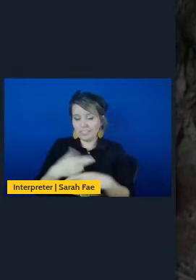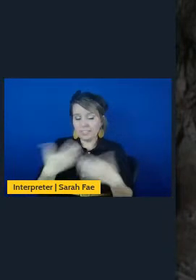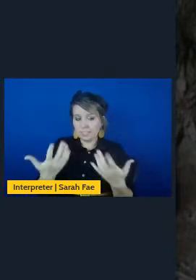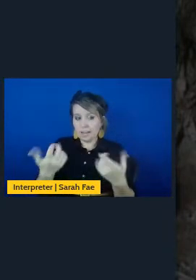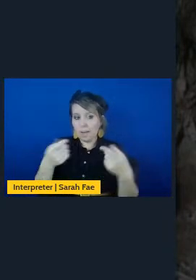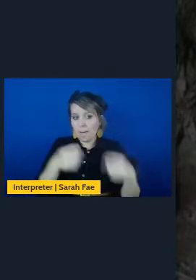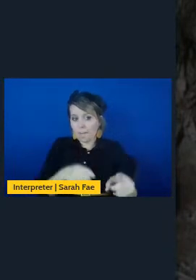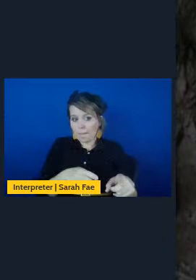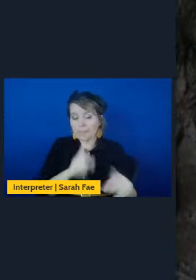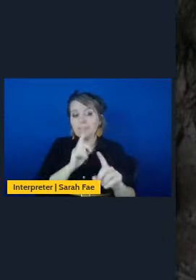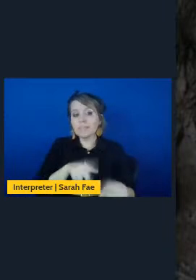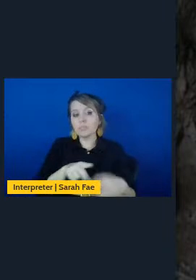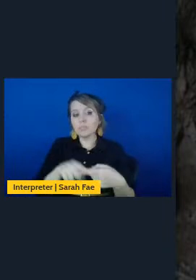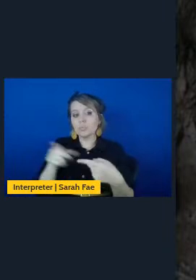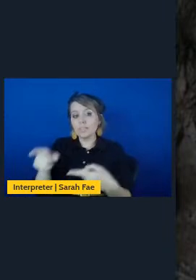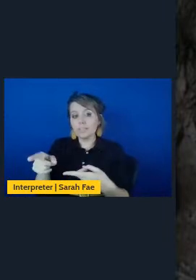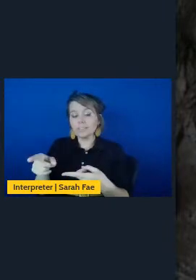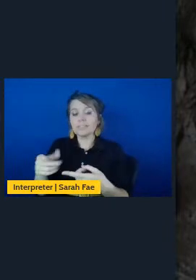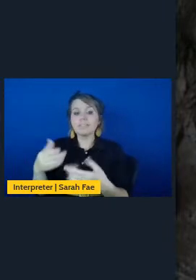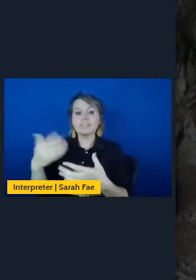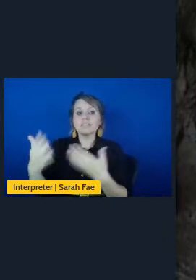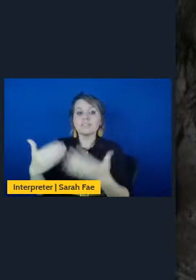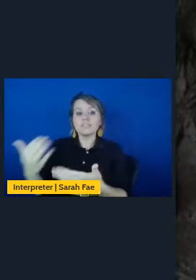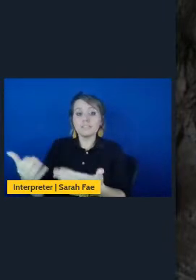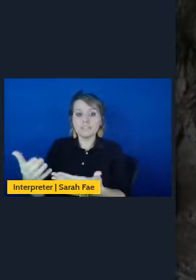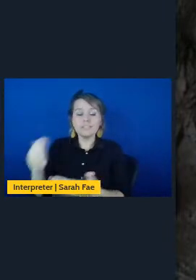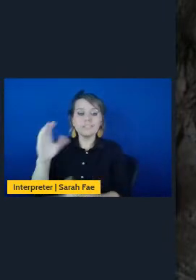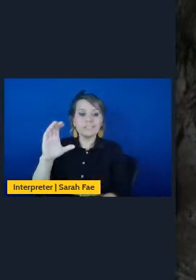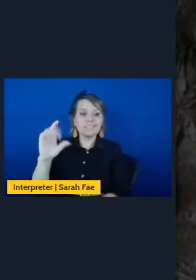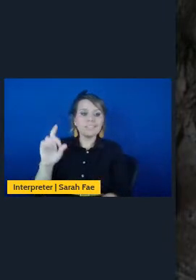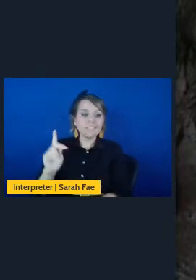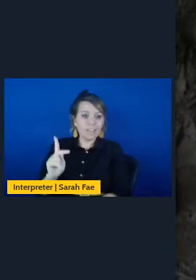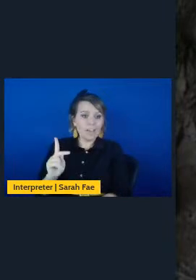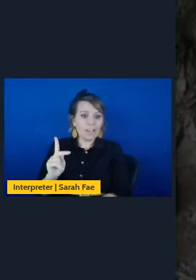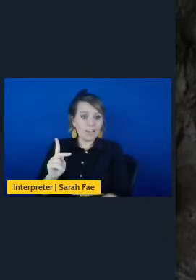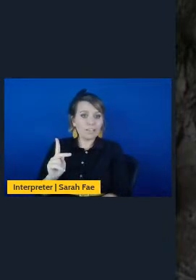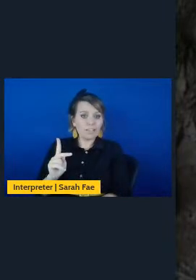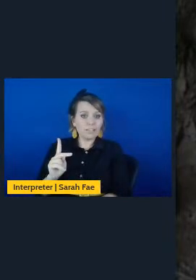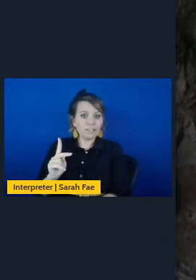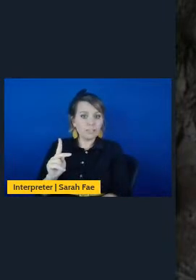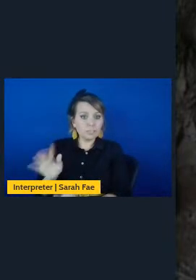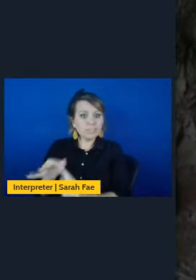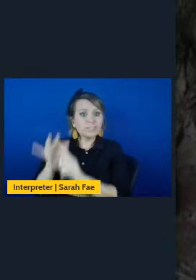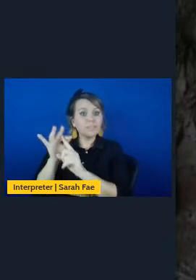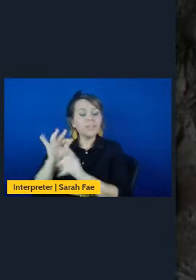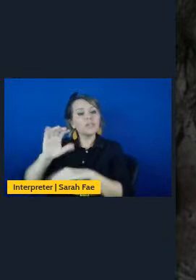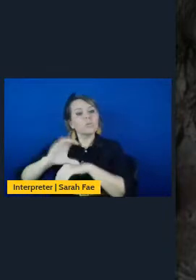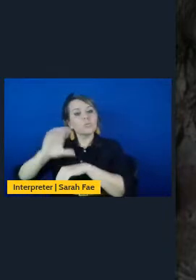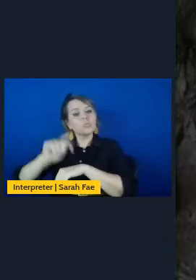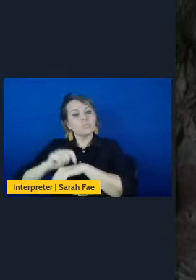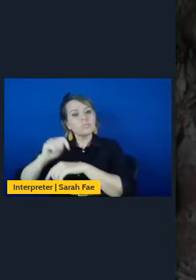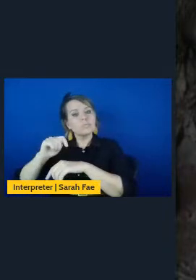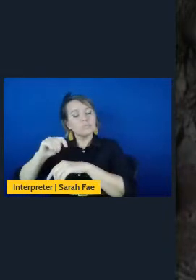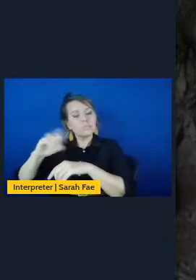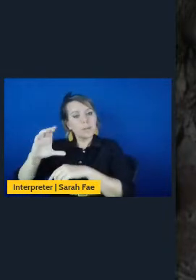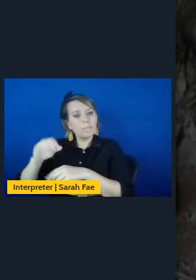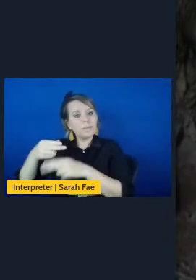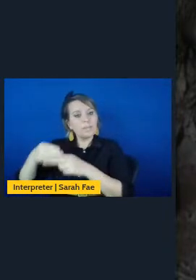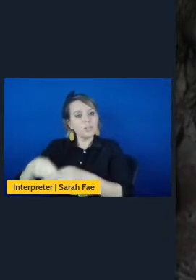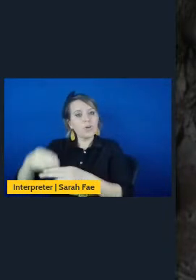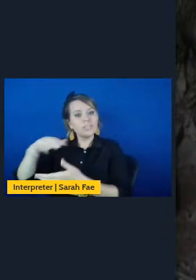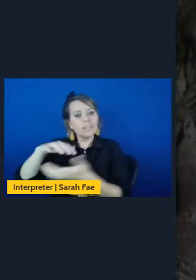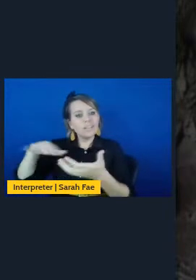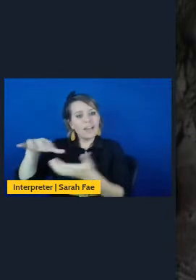answer to this once again lay down the path of the CDK. Specifically, a consulting company called Cloud Snorkel has built out